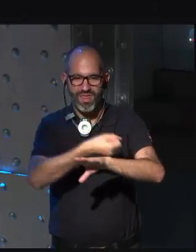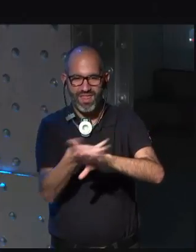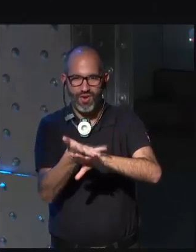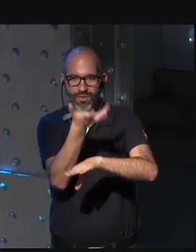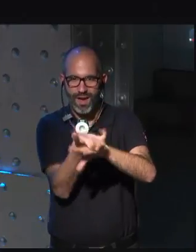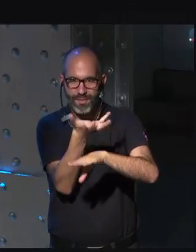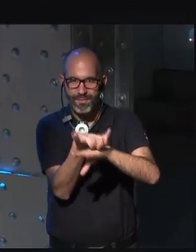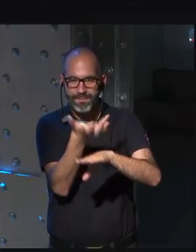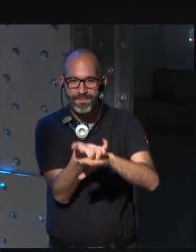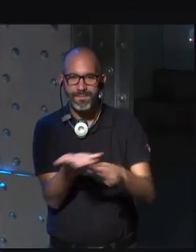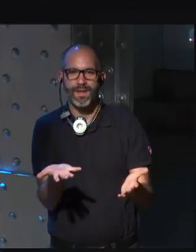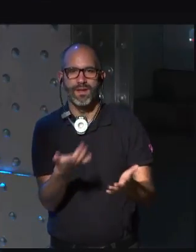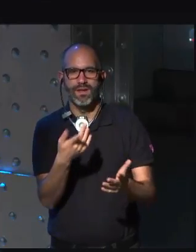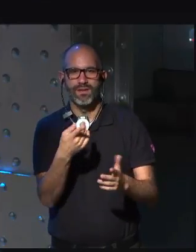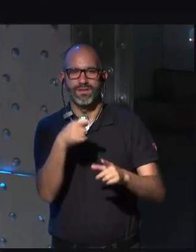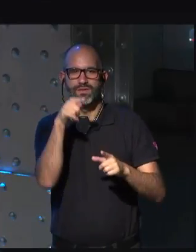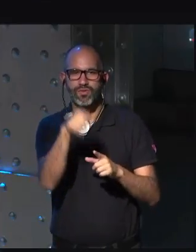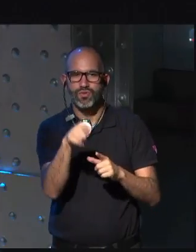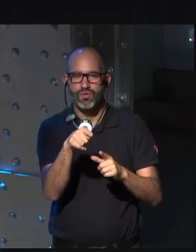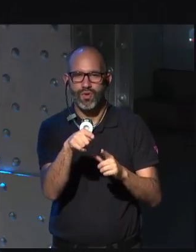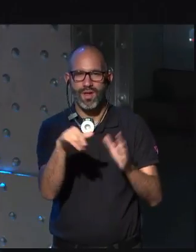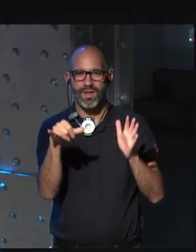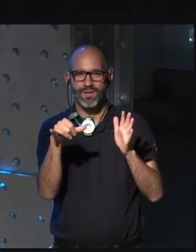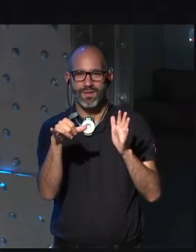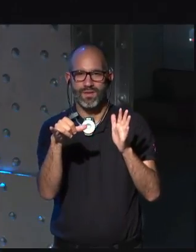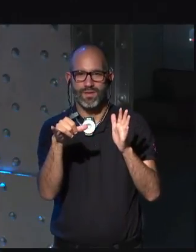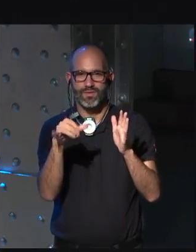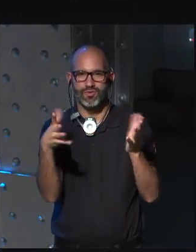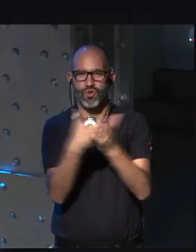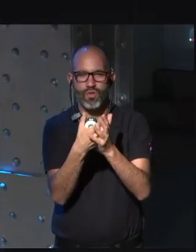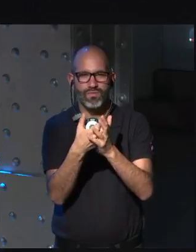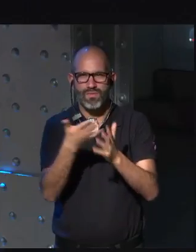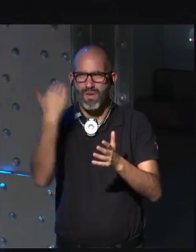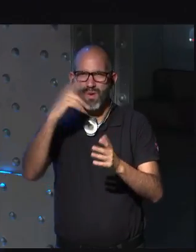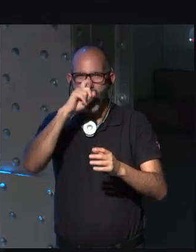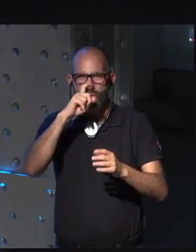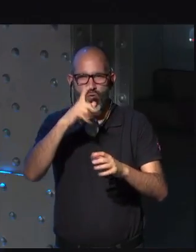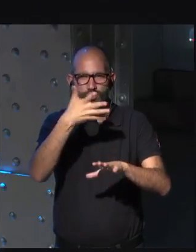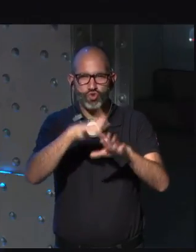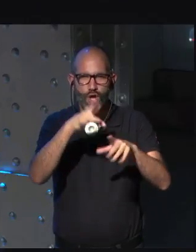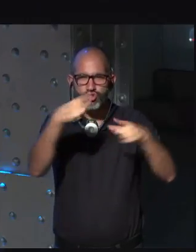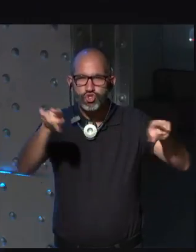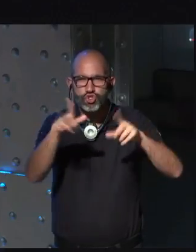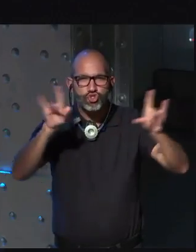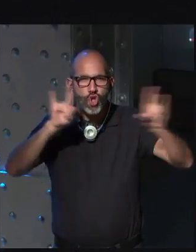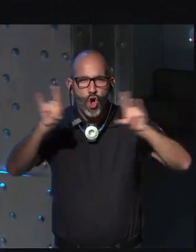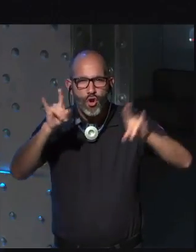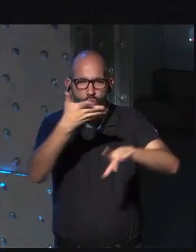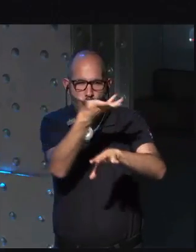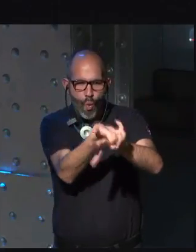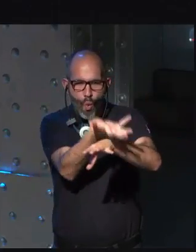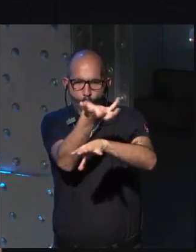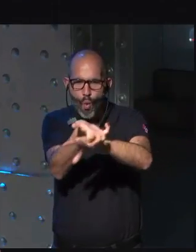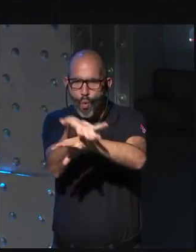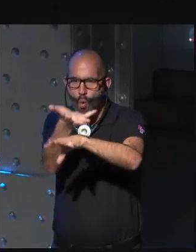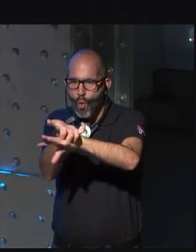you got from them were these records that just sound gorgeous. And I feel like it must have been really amazing to hear that then, especially if